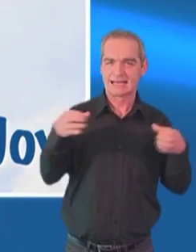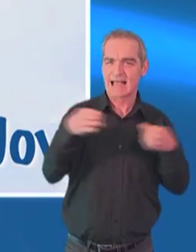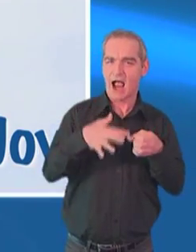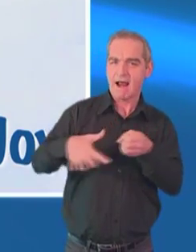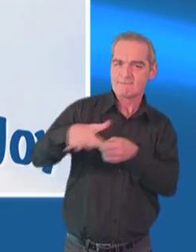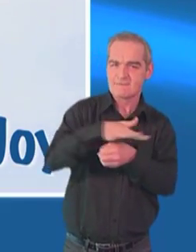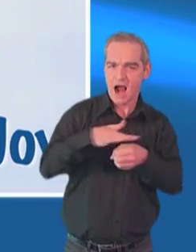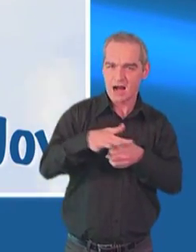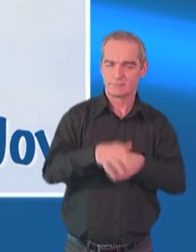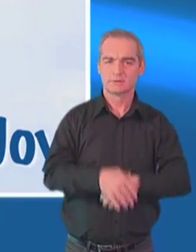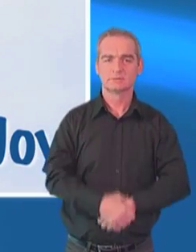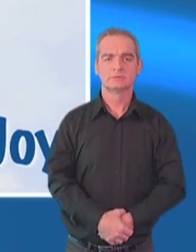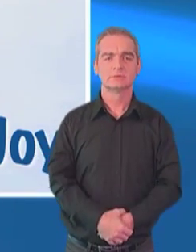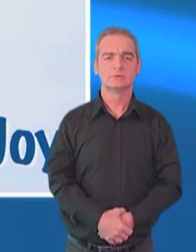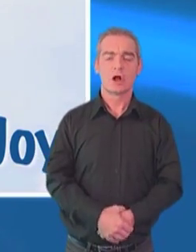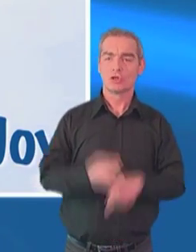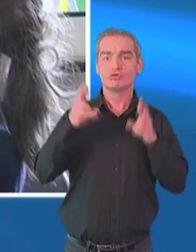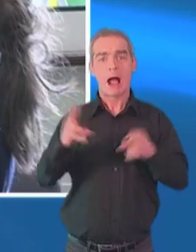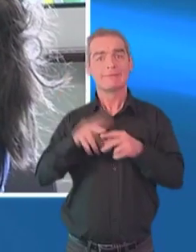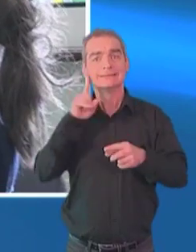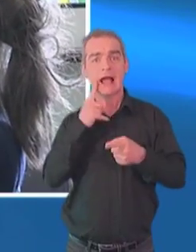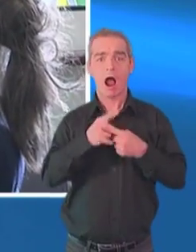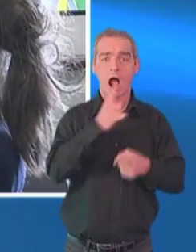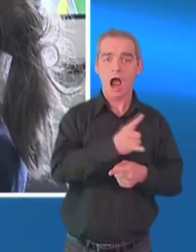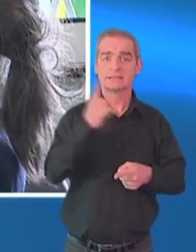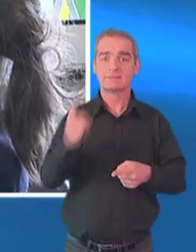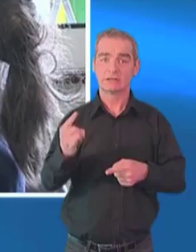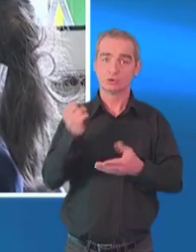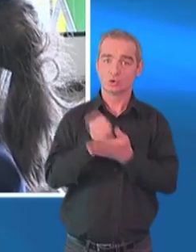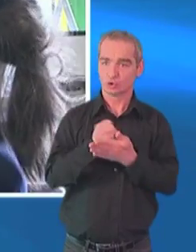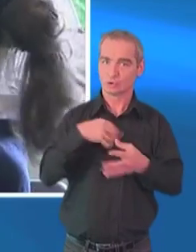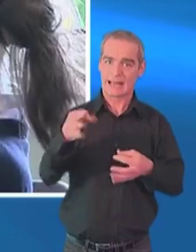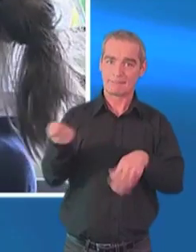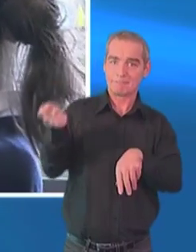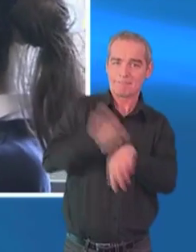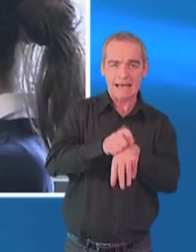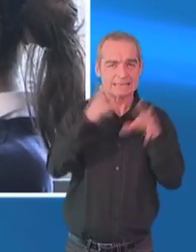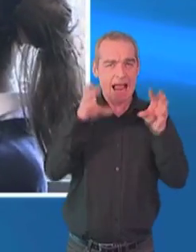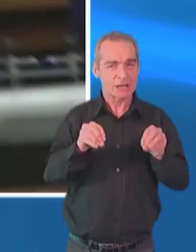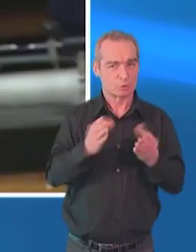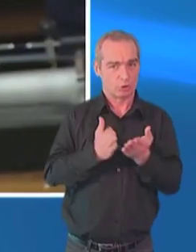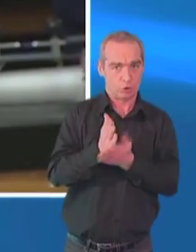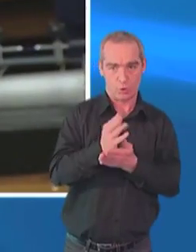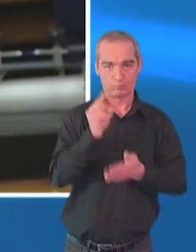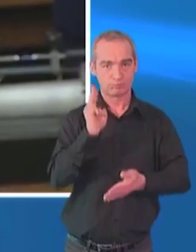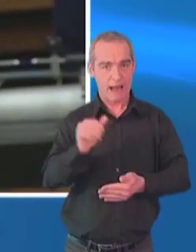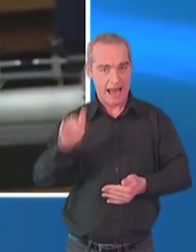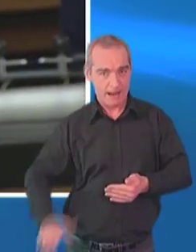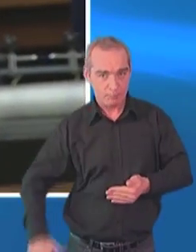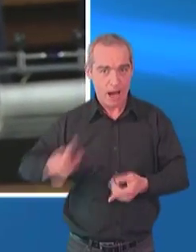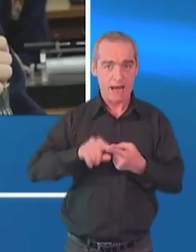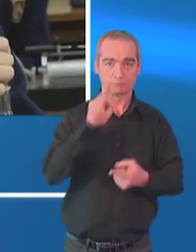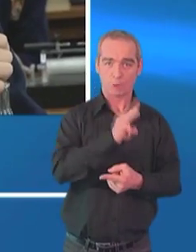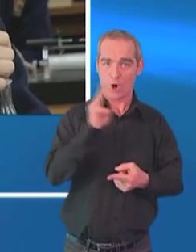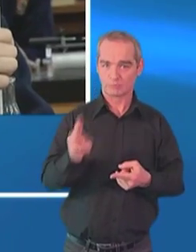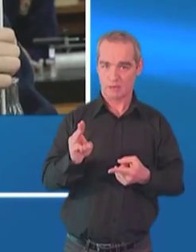a nurturing environment. The rights of deaf or hard of hearing students to achieve the best possible education